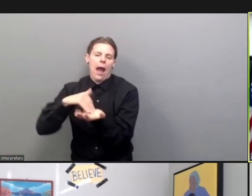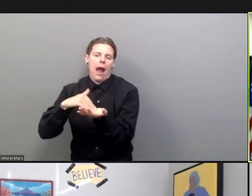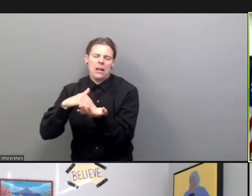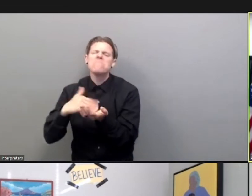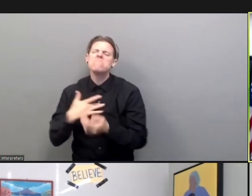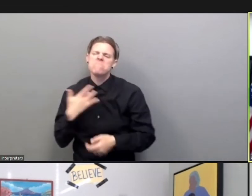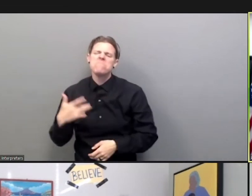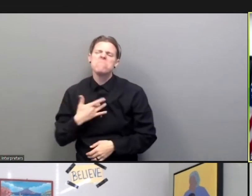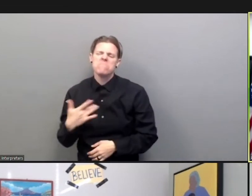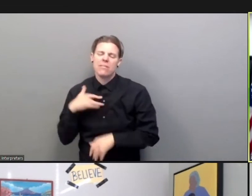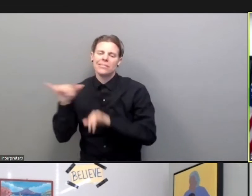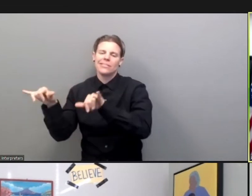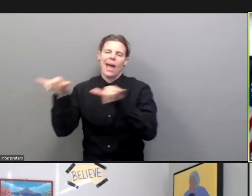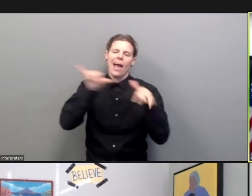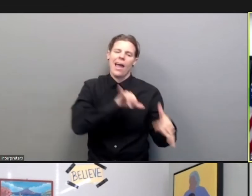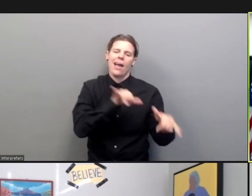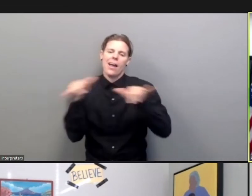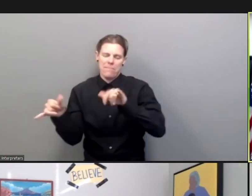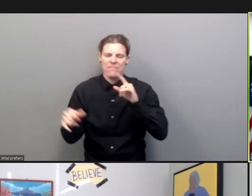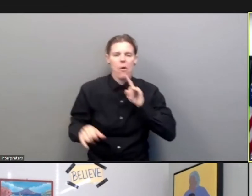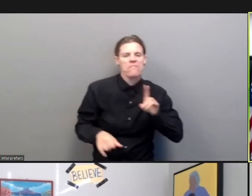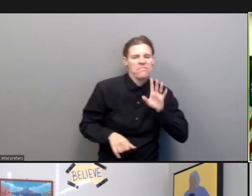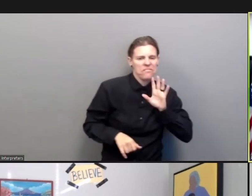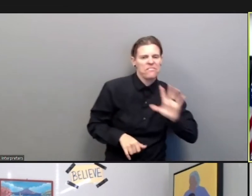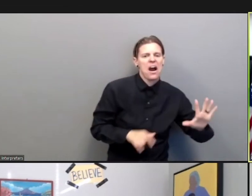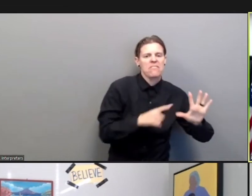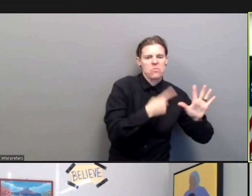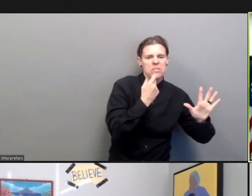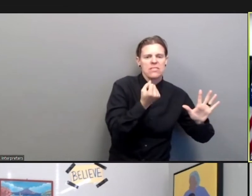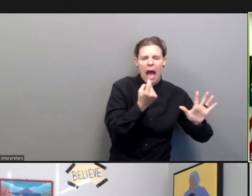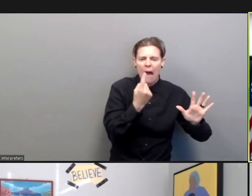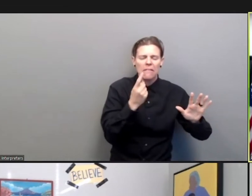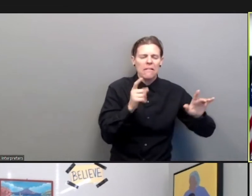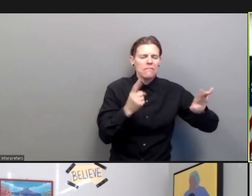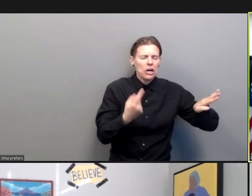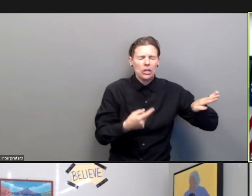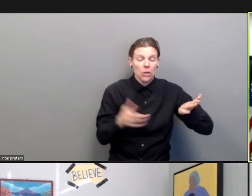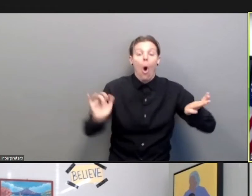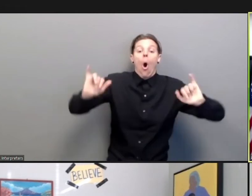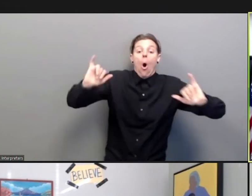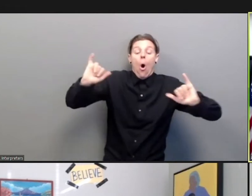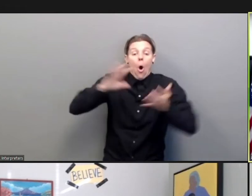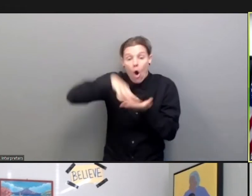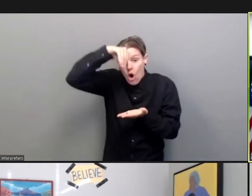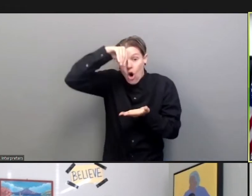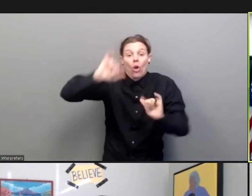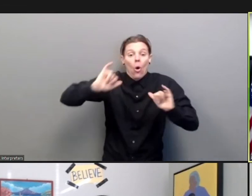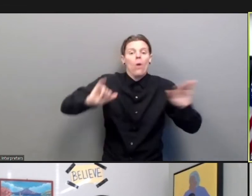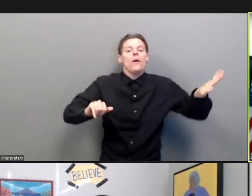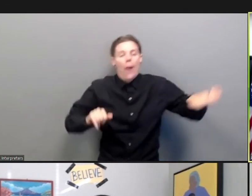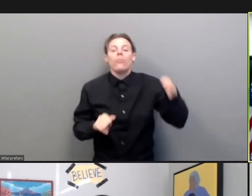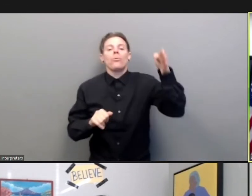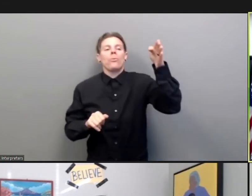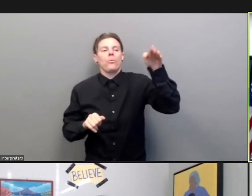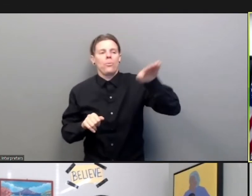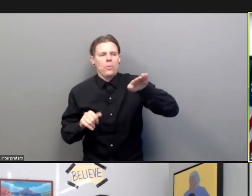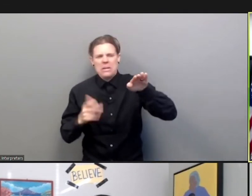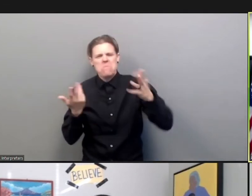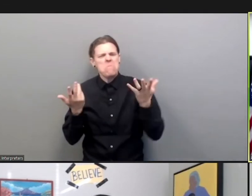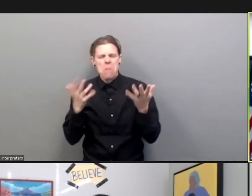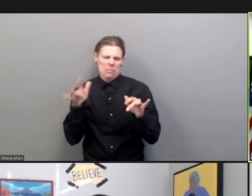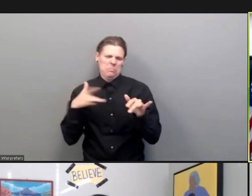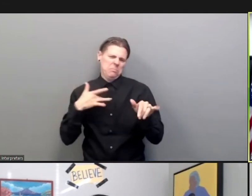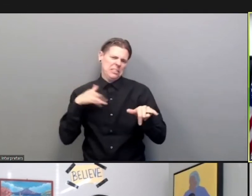today compared to where we were with 12 to 15, except for that one supply,